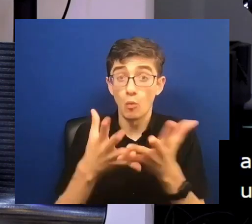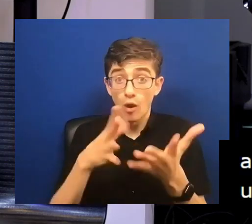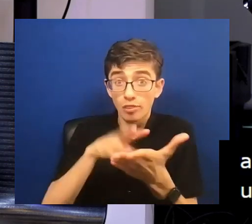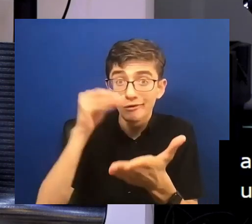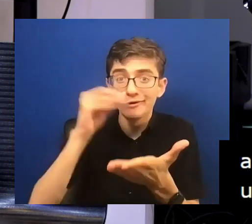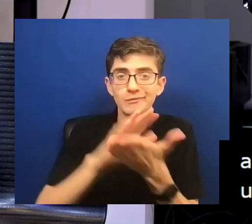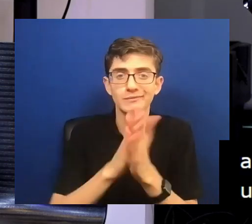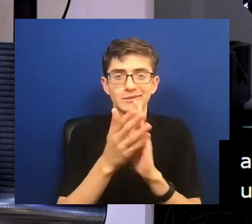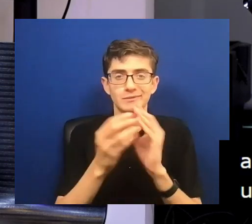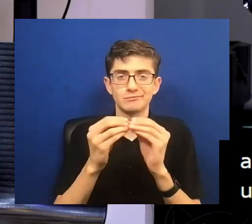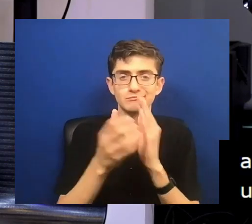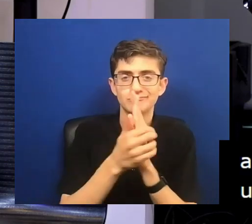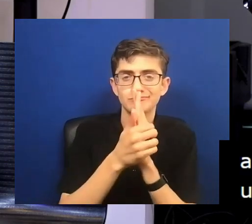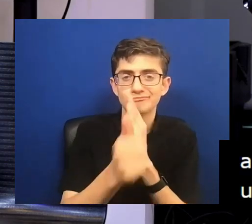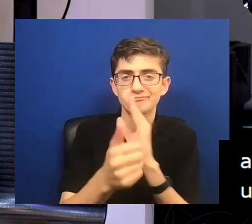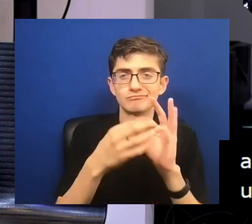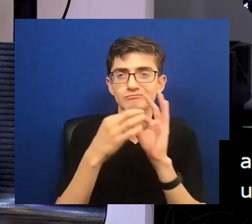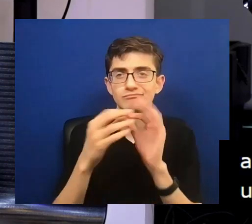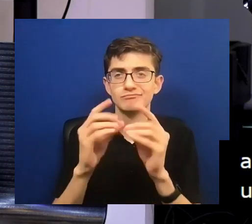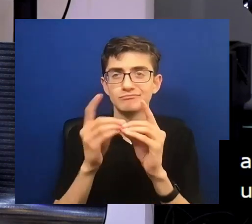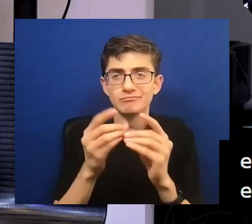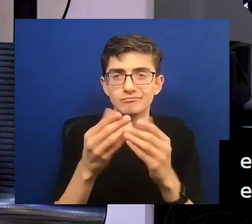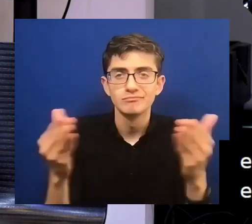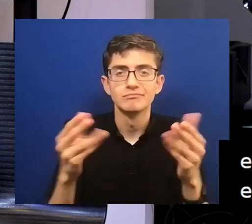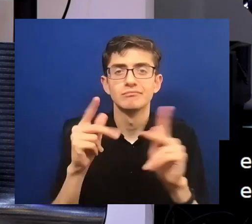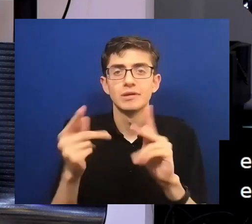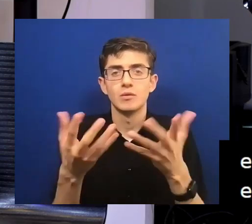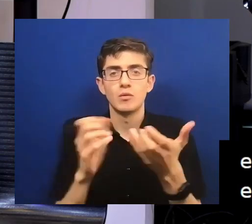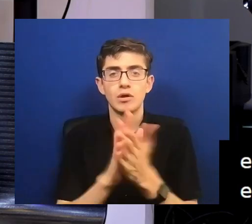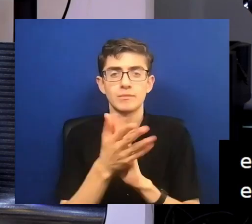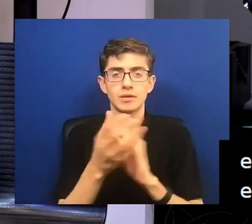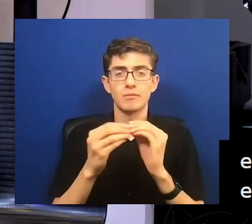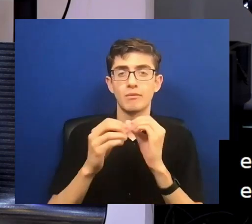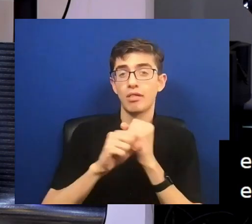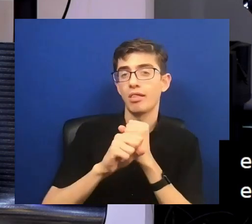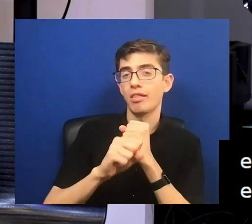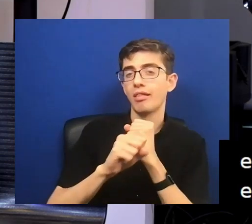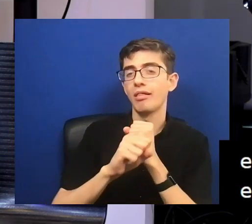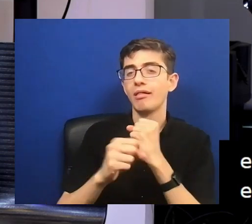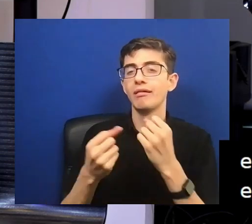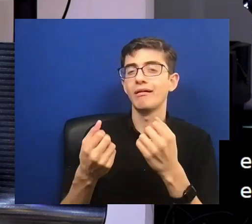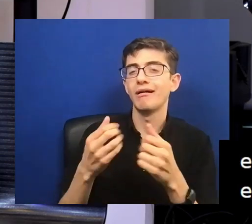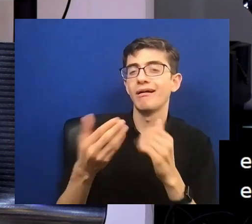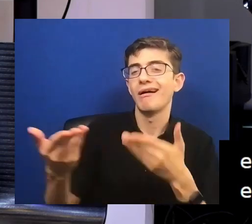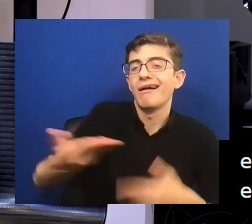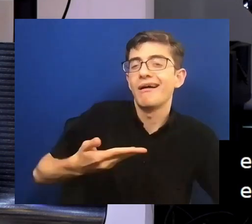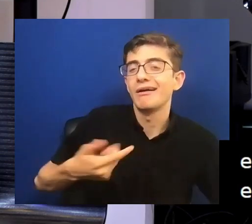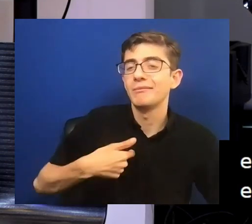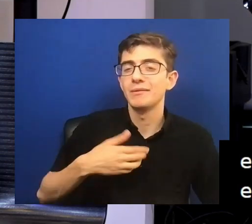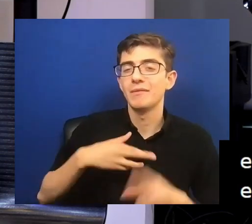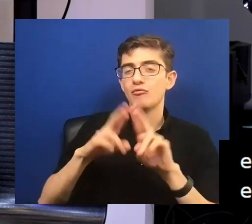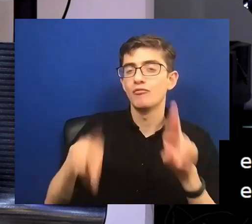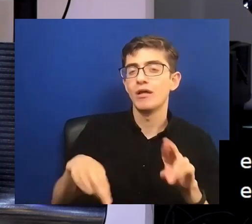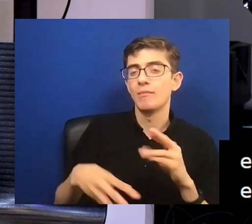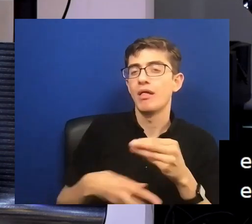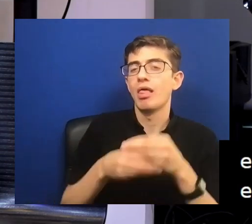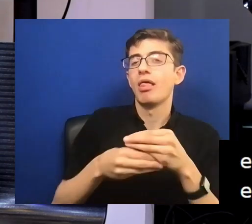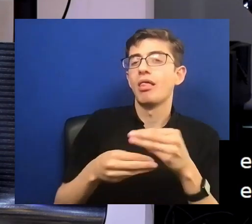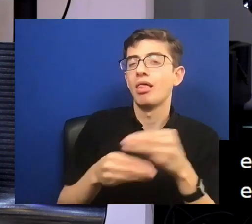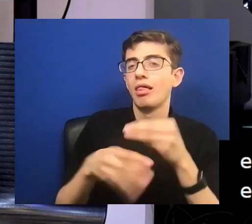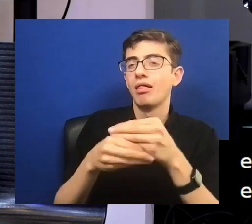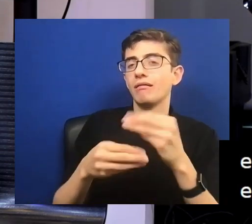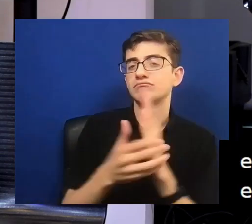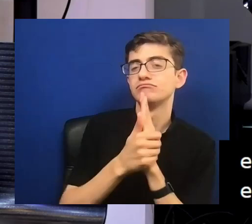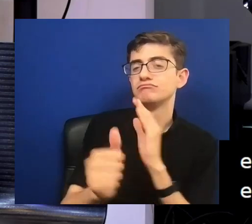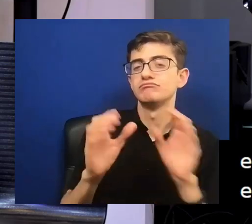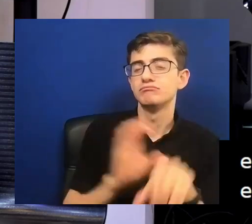literacy skills, people who want to make themselves more marketable in the jobs marketplace. people